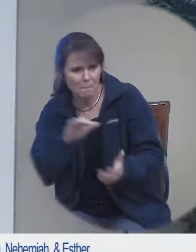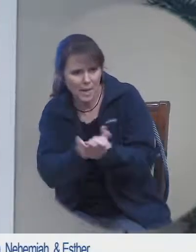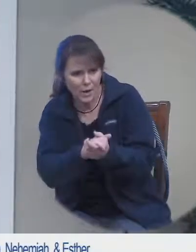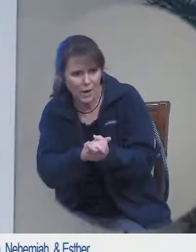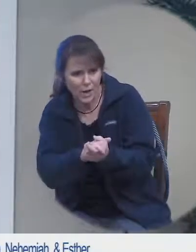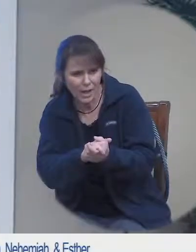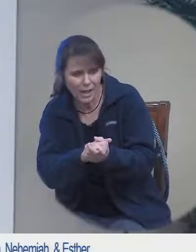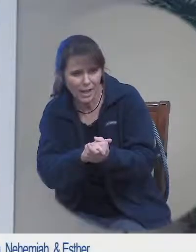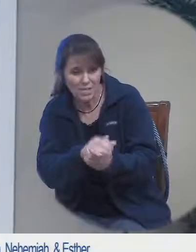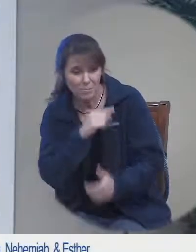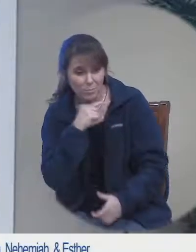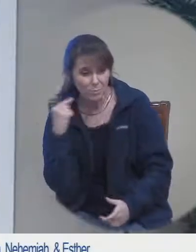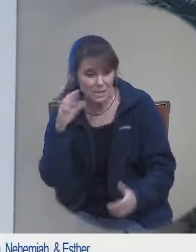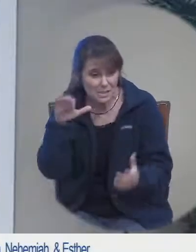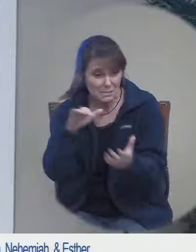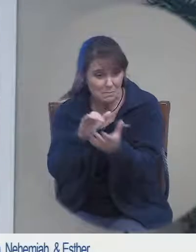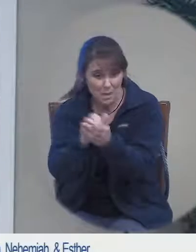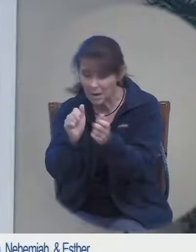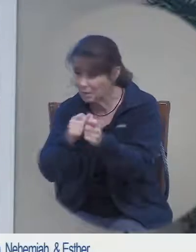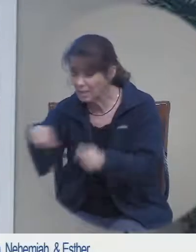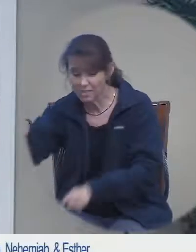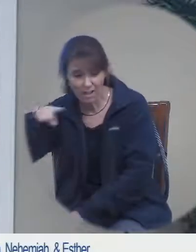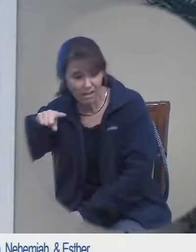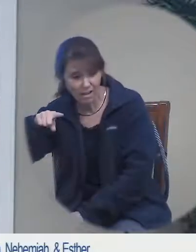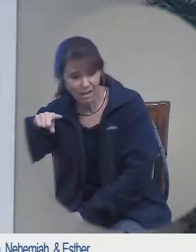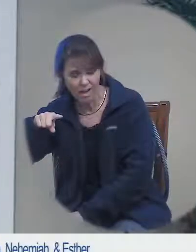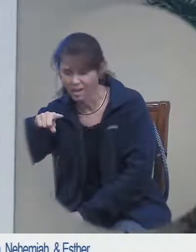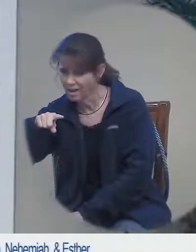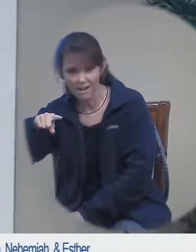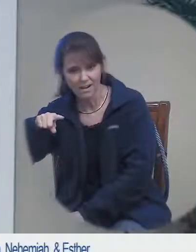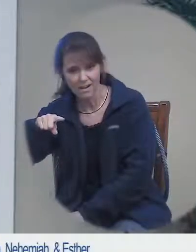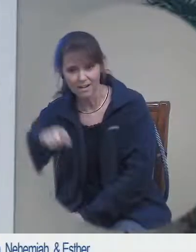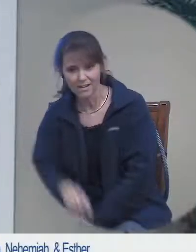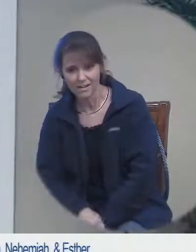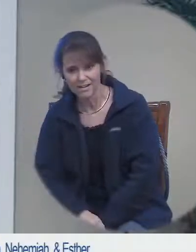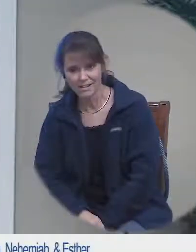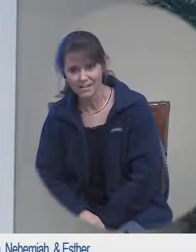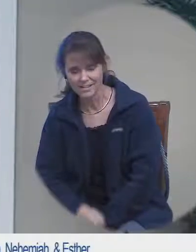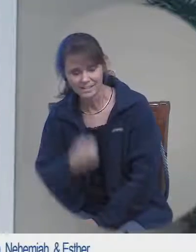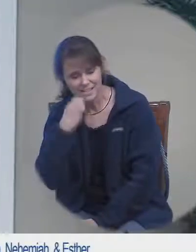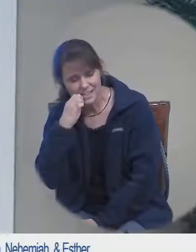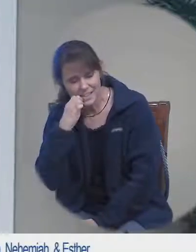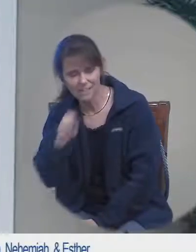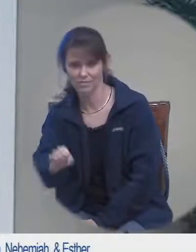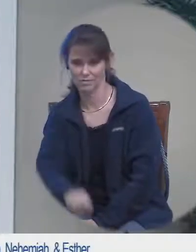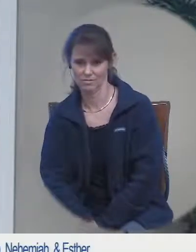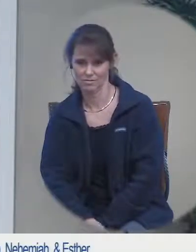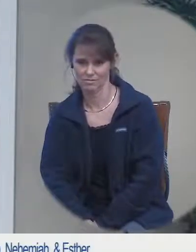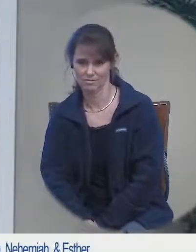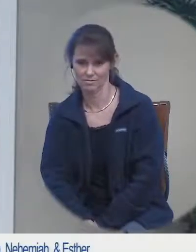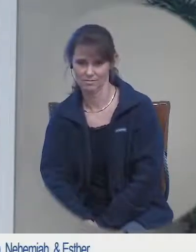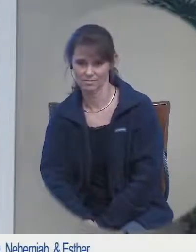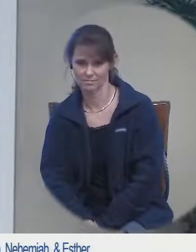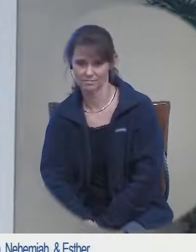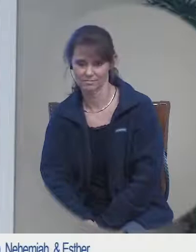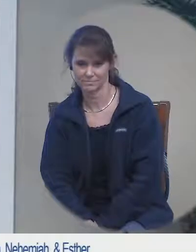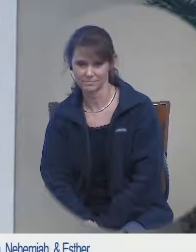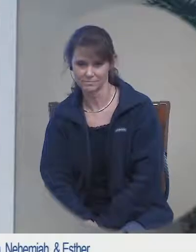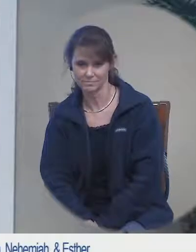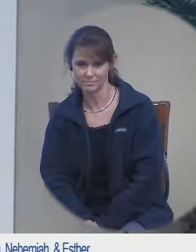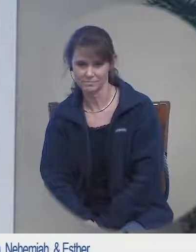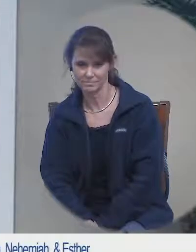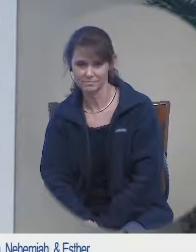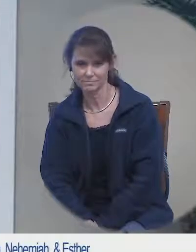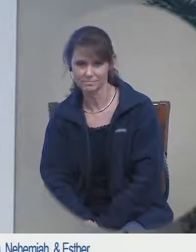This is going to be one of those persistent problems that has plagued the people since they came into the land. And Josephus tells us that